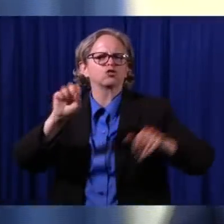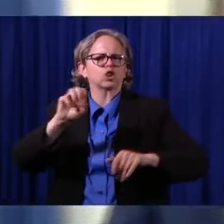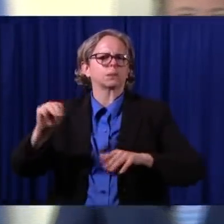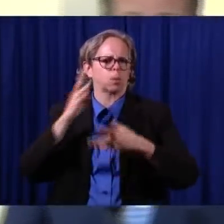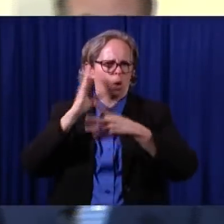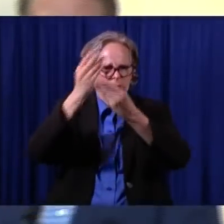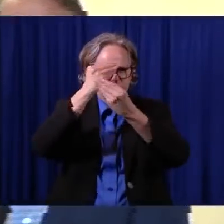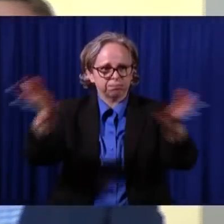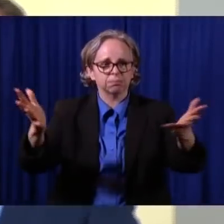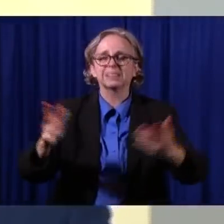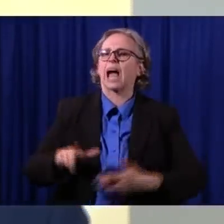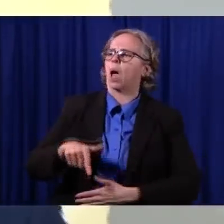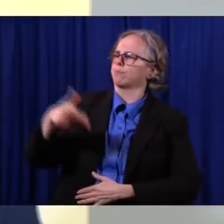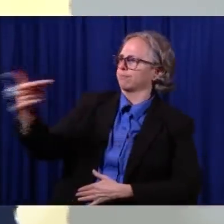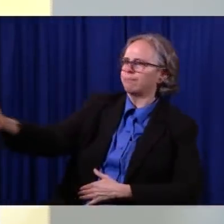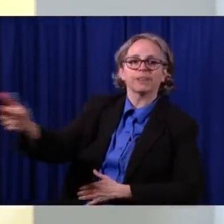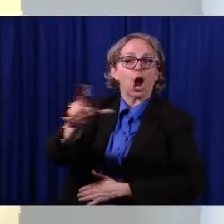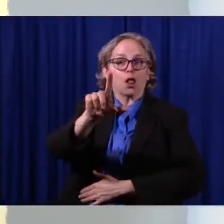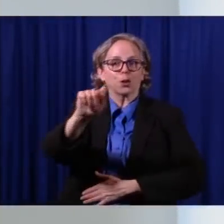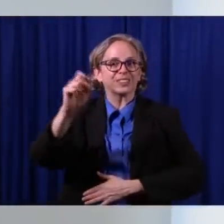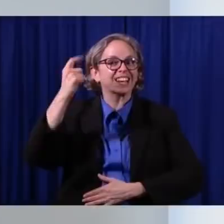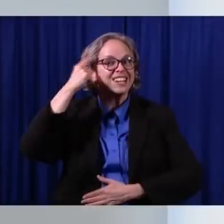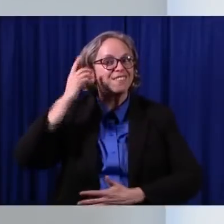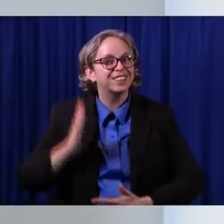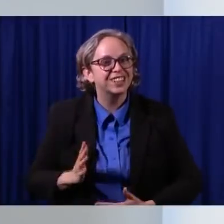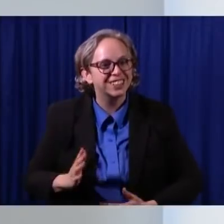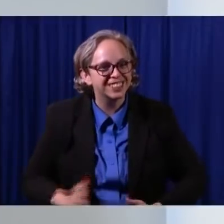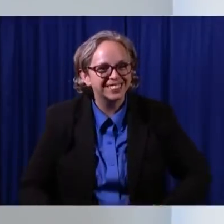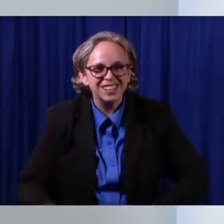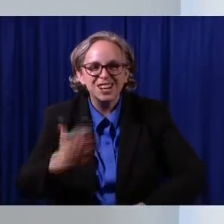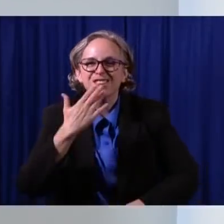much, Governor, and good afternoon, everyone.